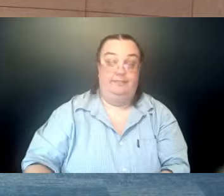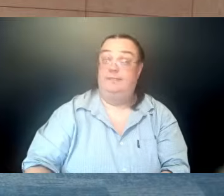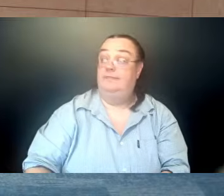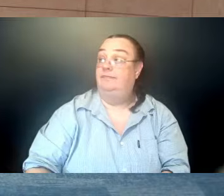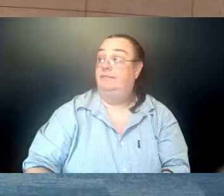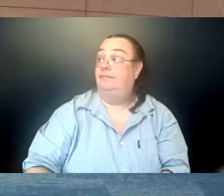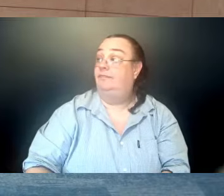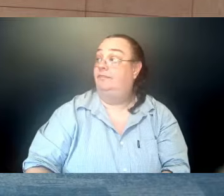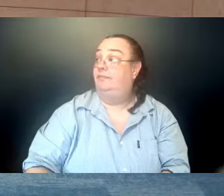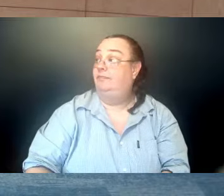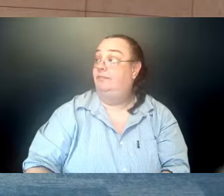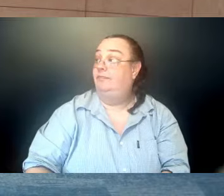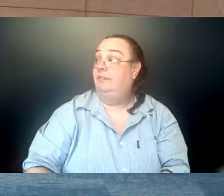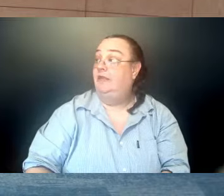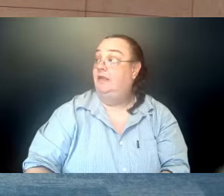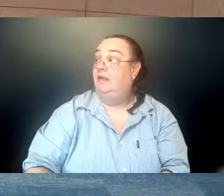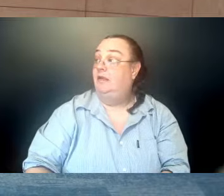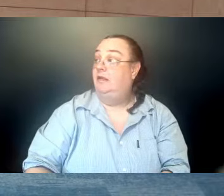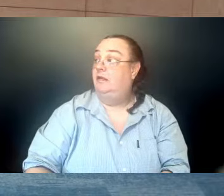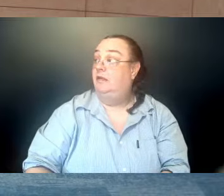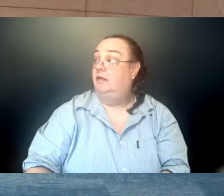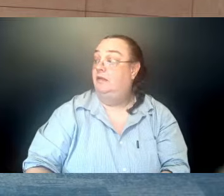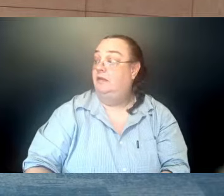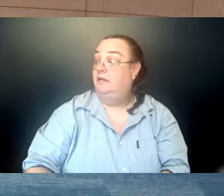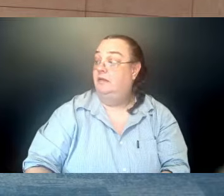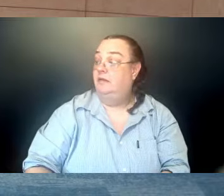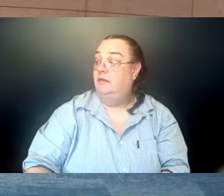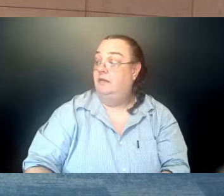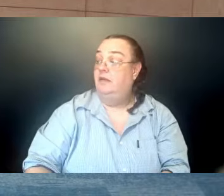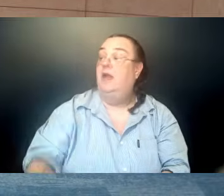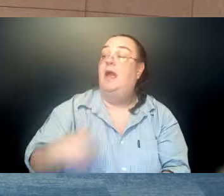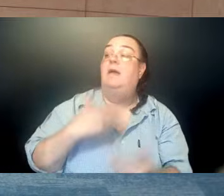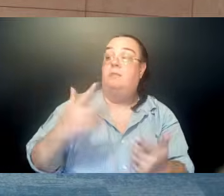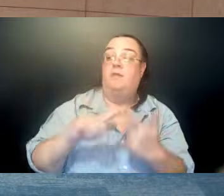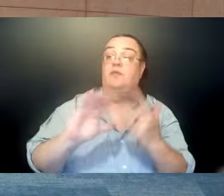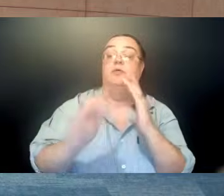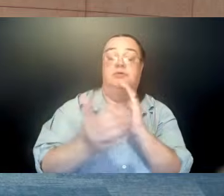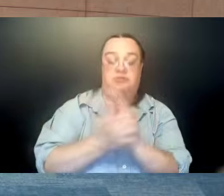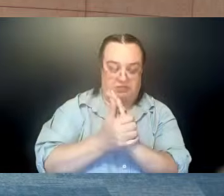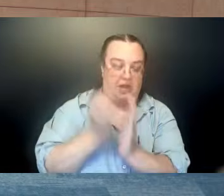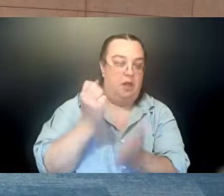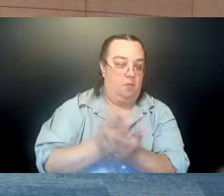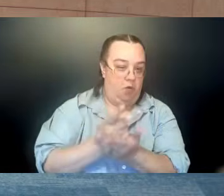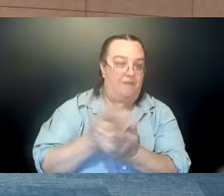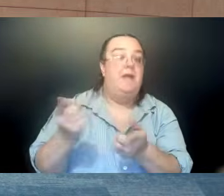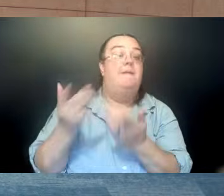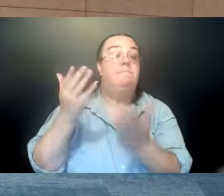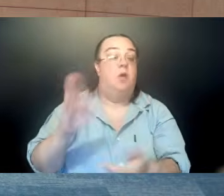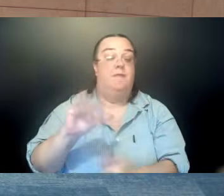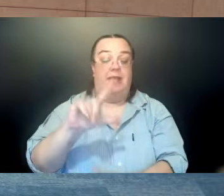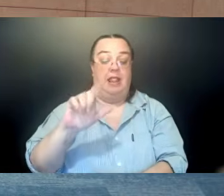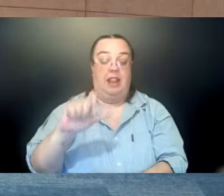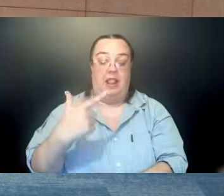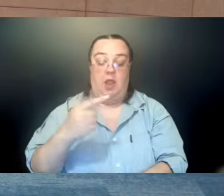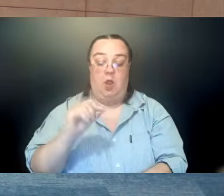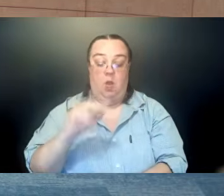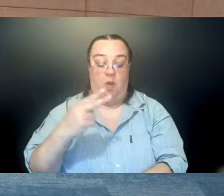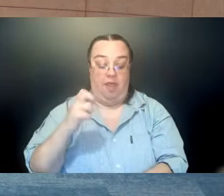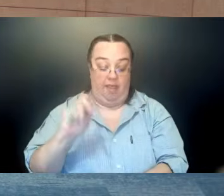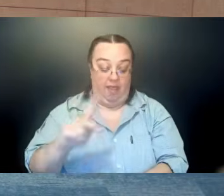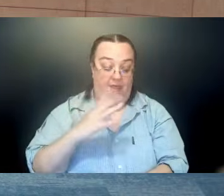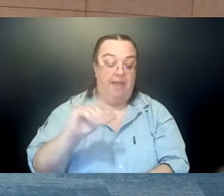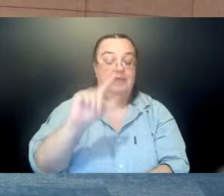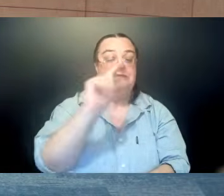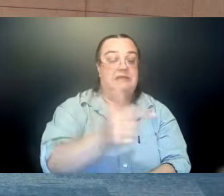Move to approve the agenda as amended. Second. Okay, it's been motioned by Councilmember LeGloahec and seconded by